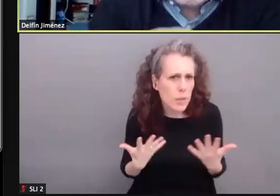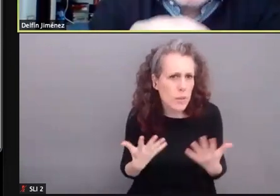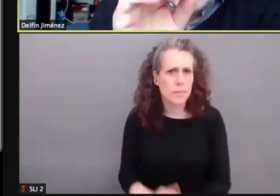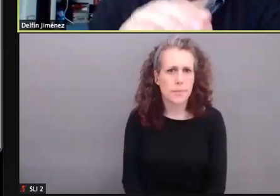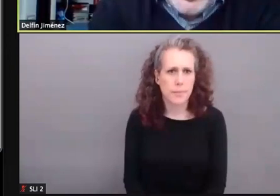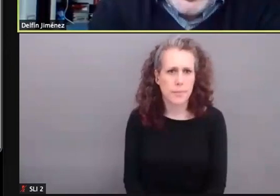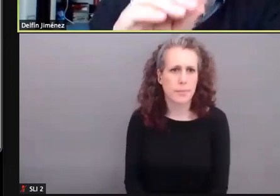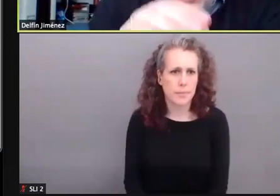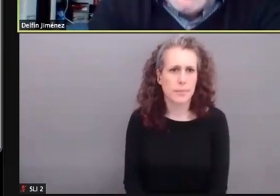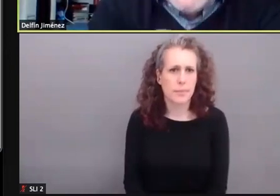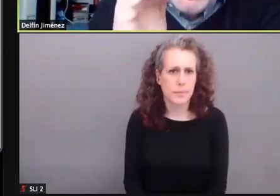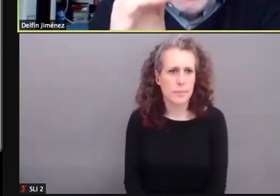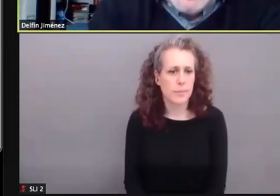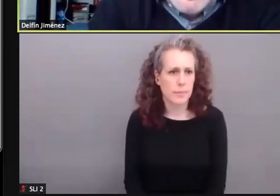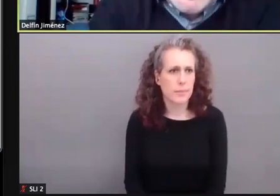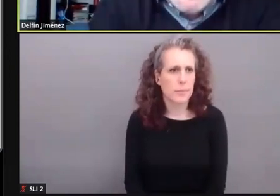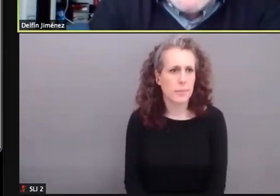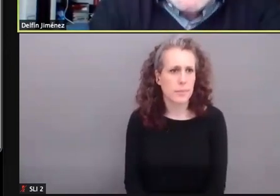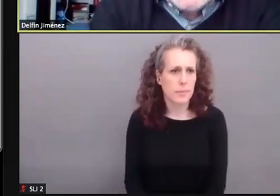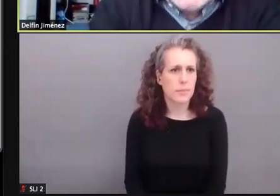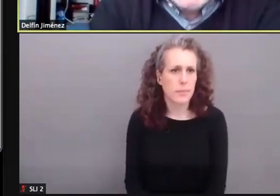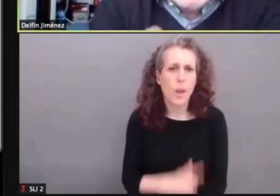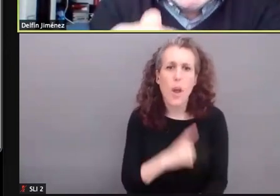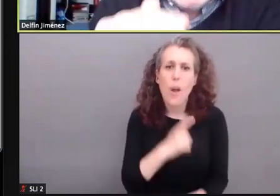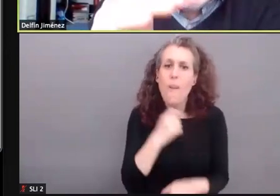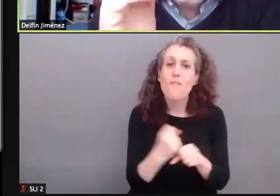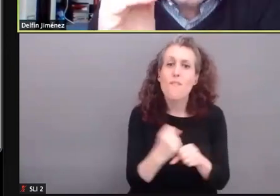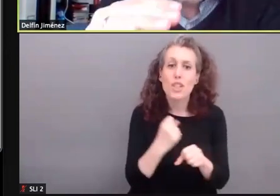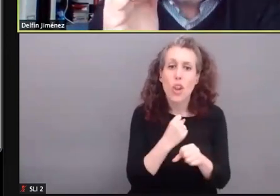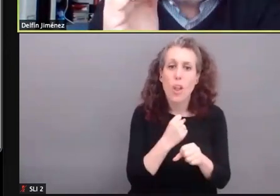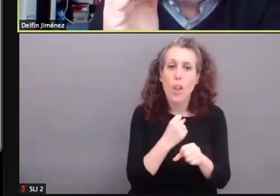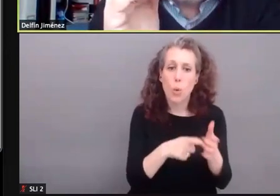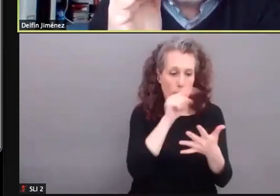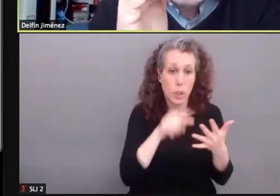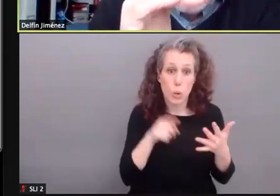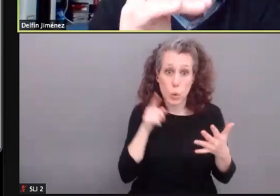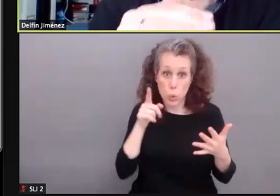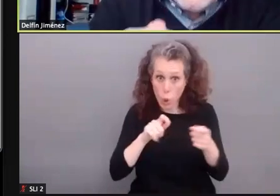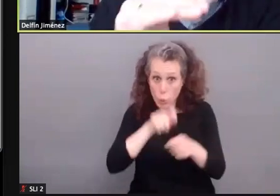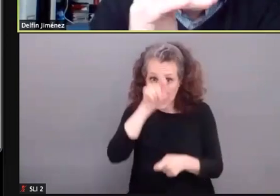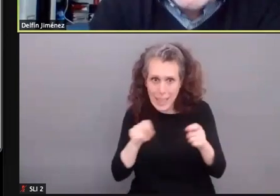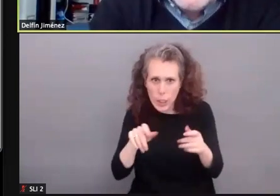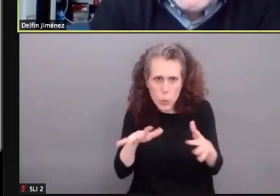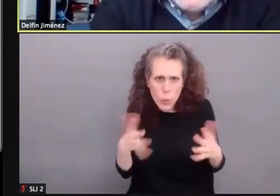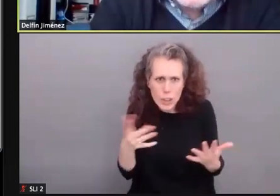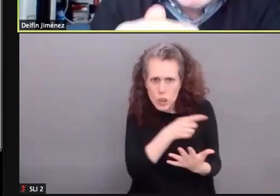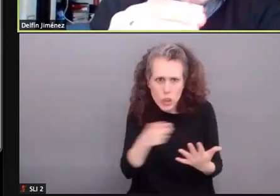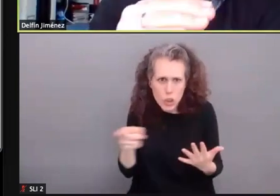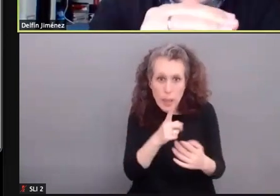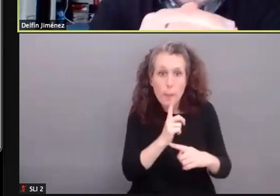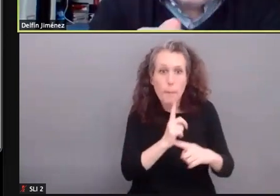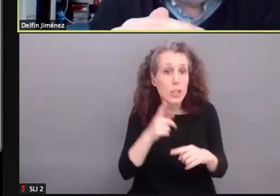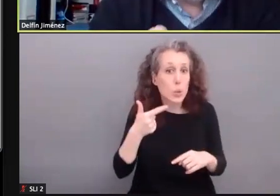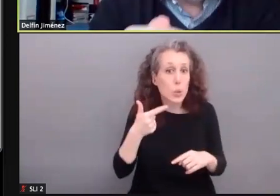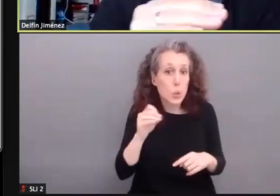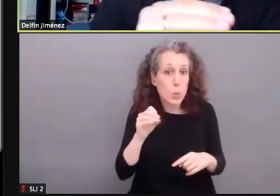requirements we are going to assess, and with what tools, and with